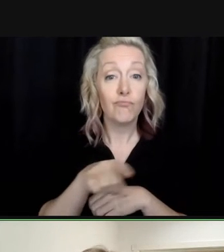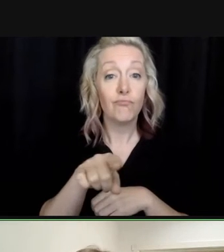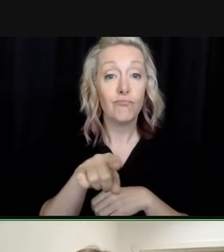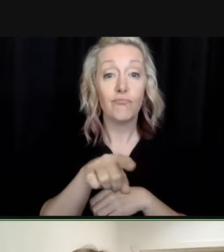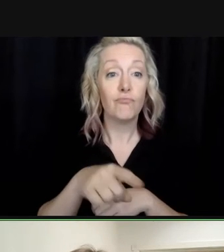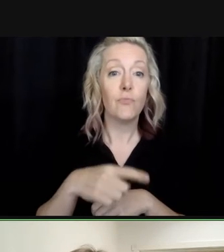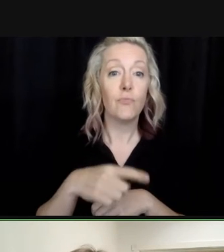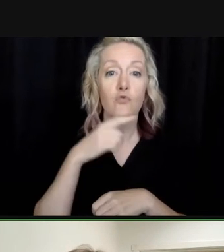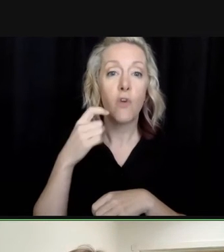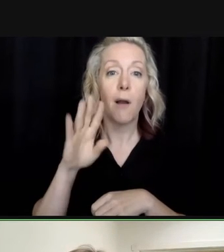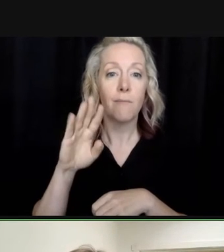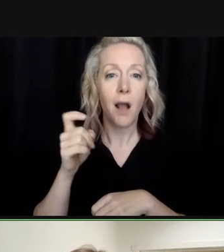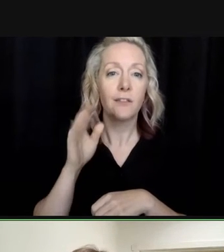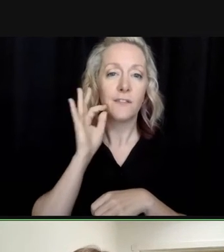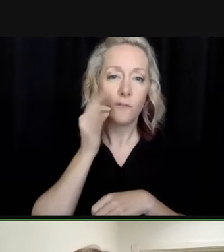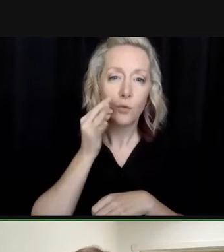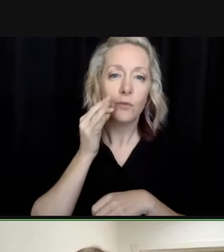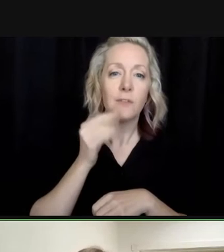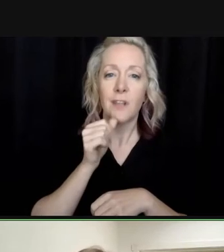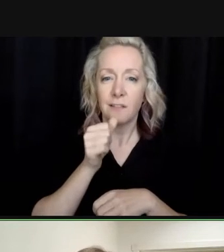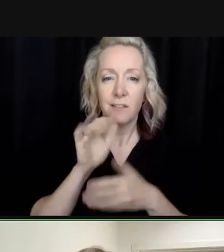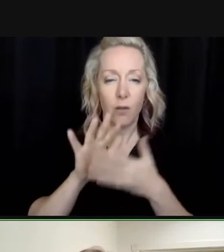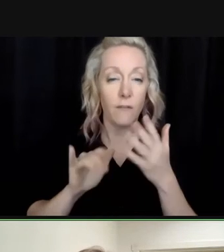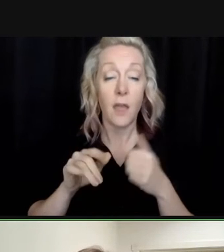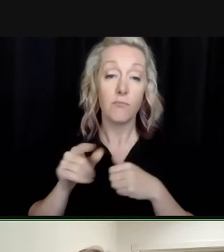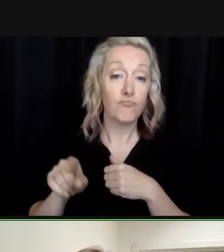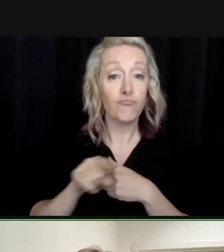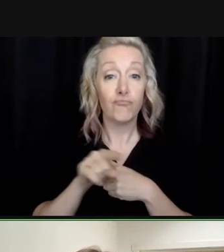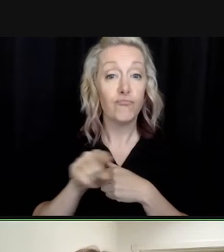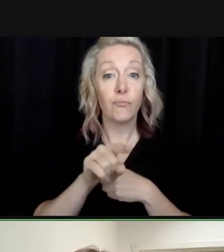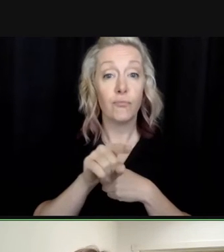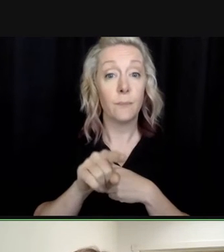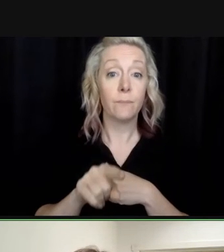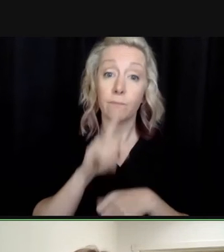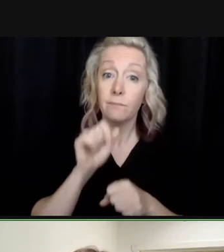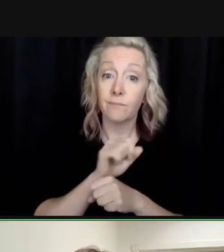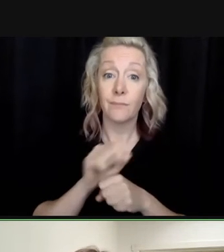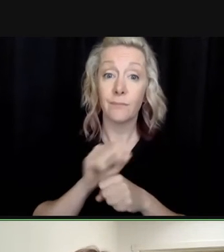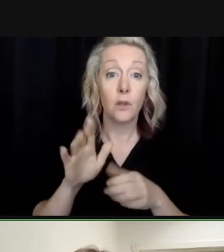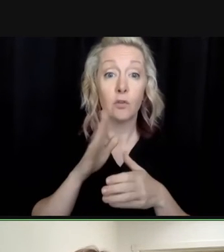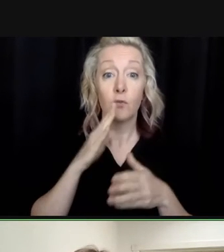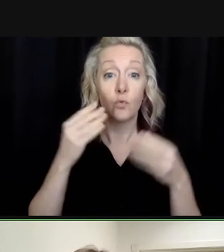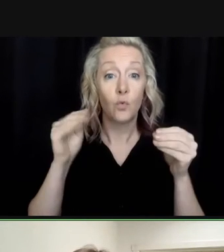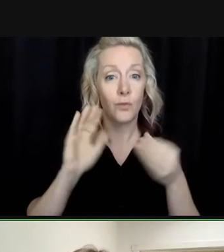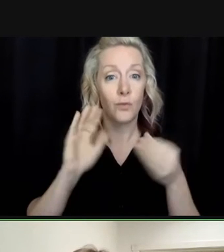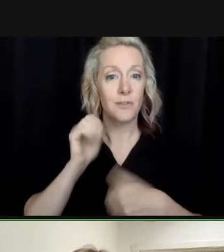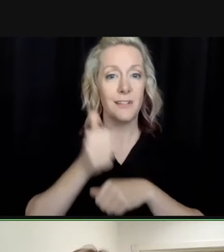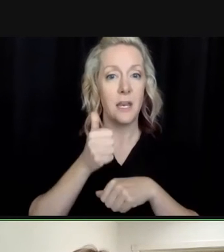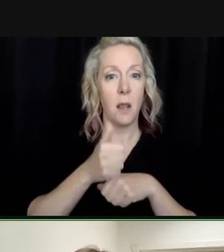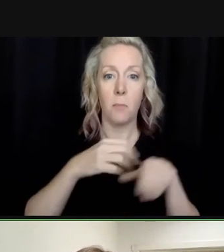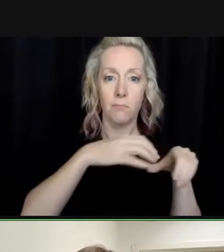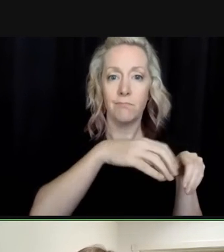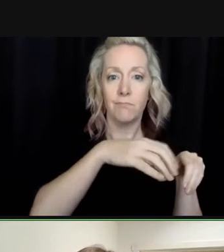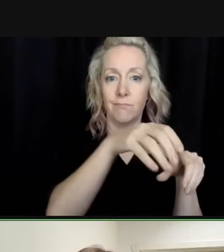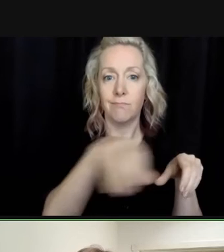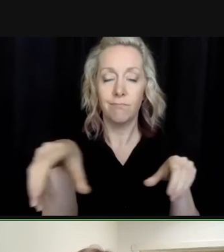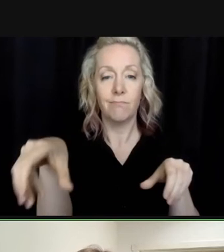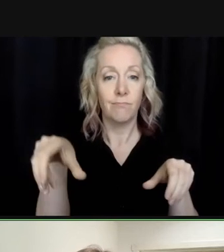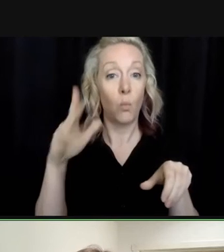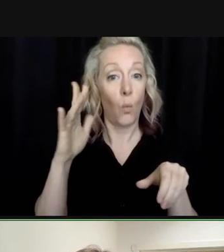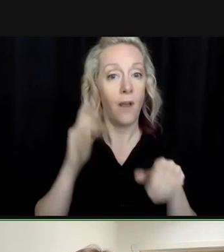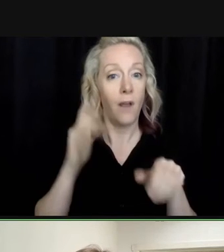dried nuts and fruits and things. So, and stores are set up this way because they know that these are the habits that people have. So, this